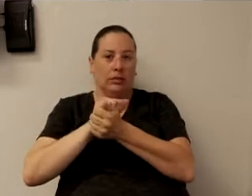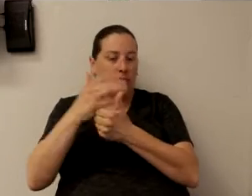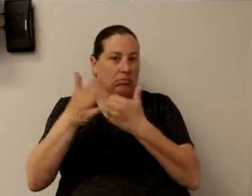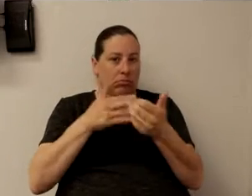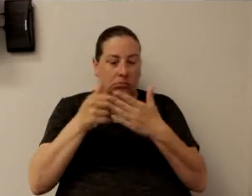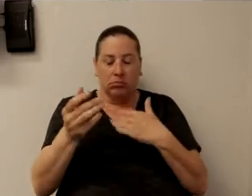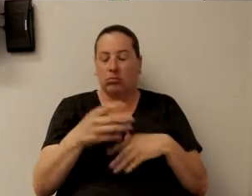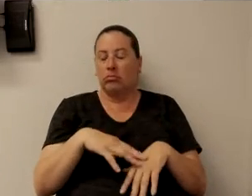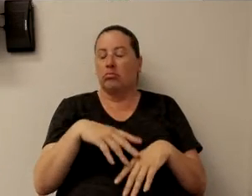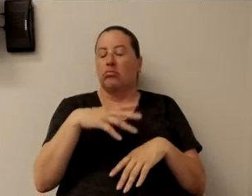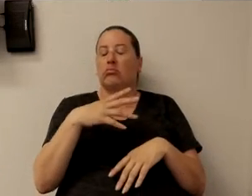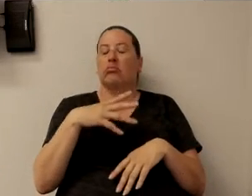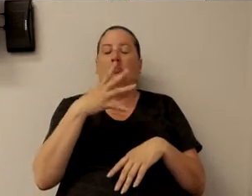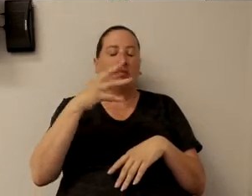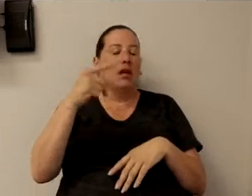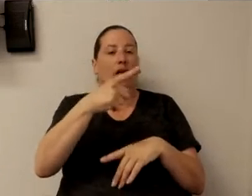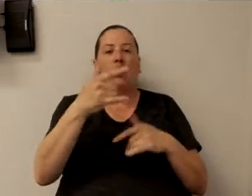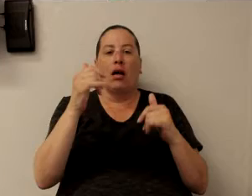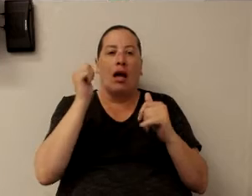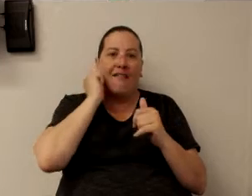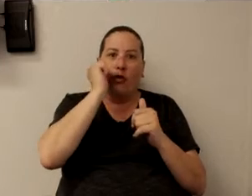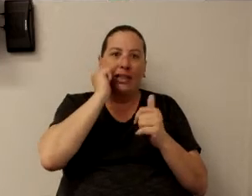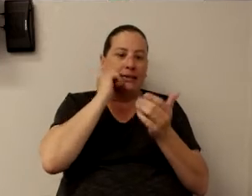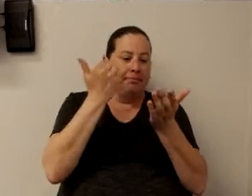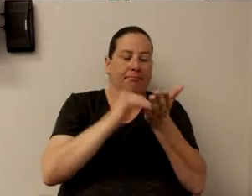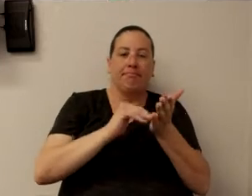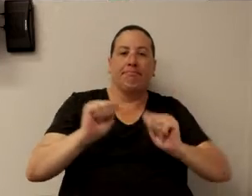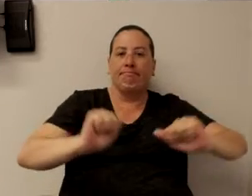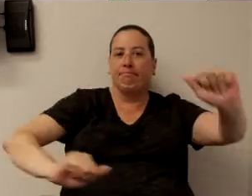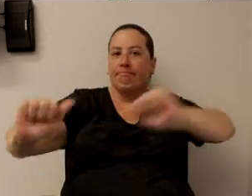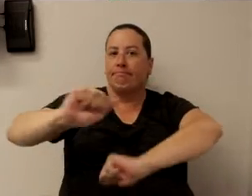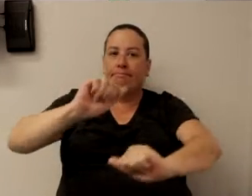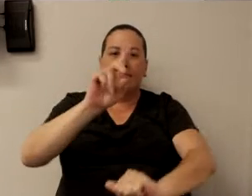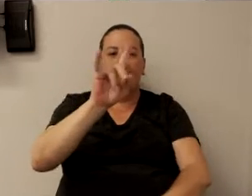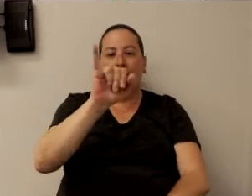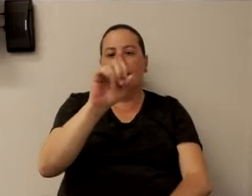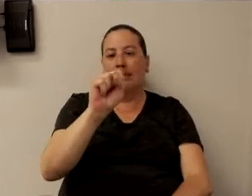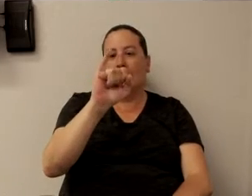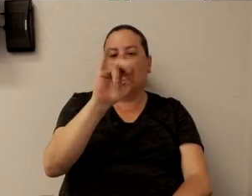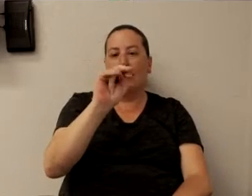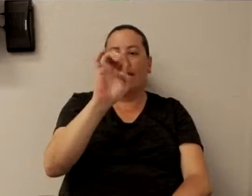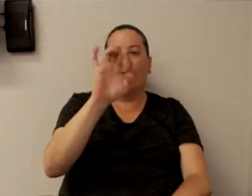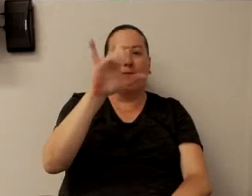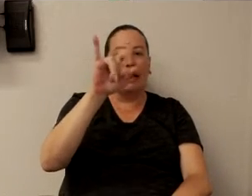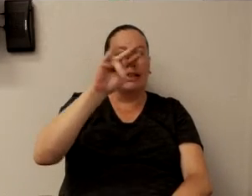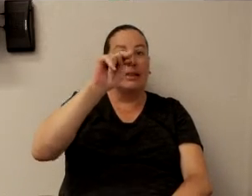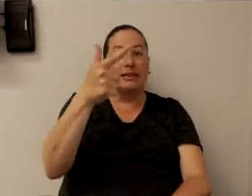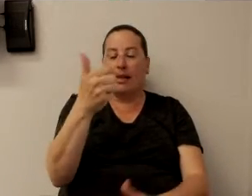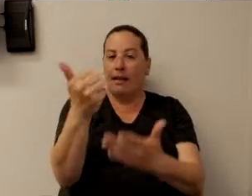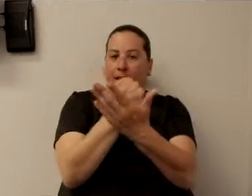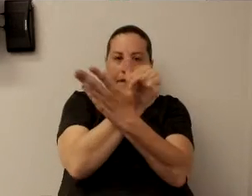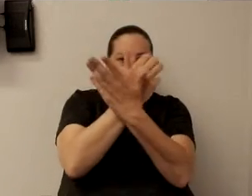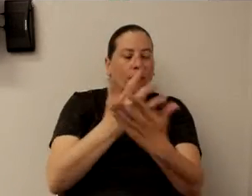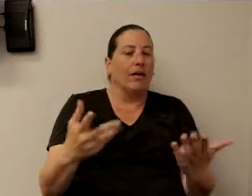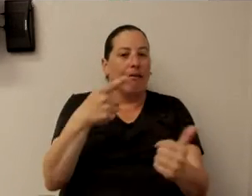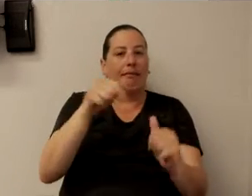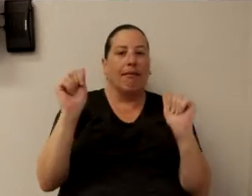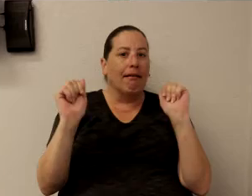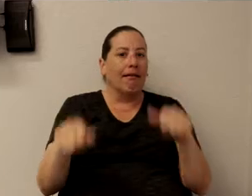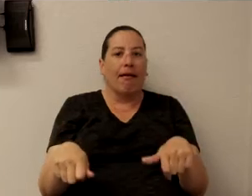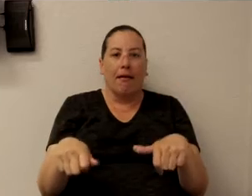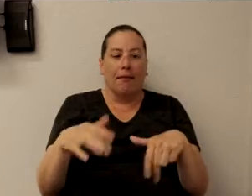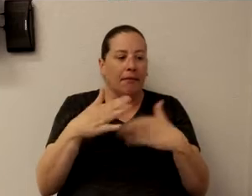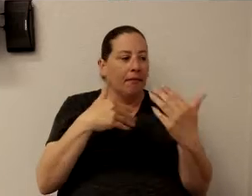They're wiping things down constantly, disinfecting everything that they possibly can that they come